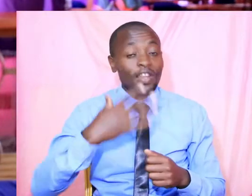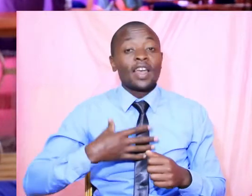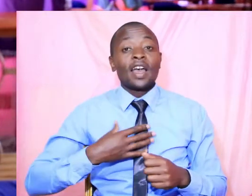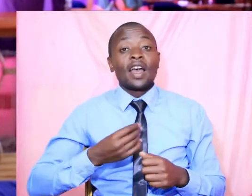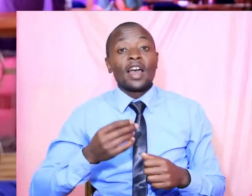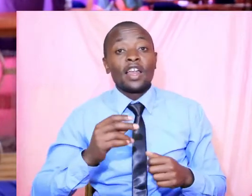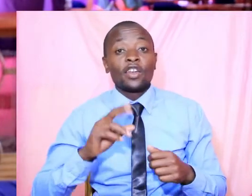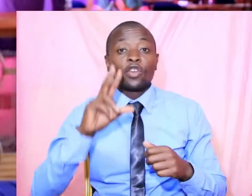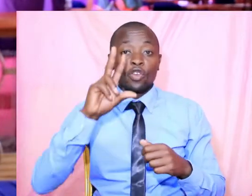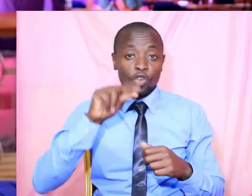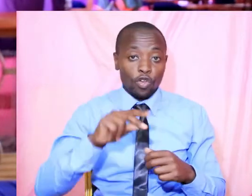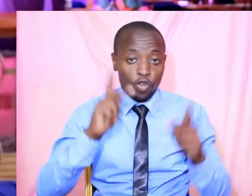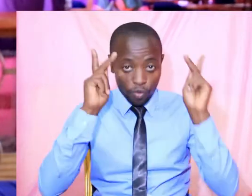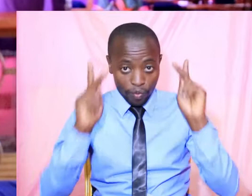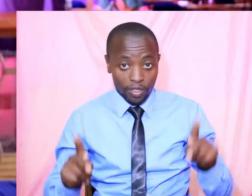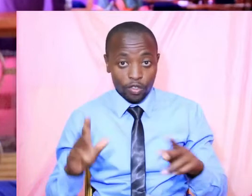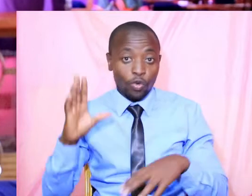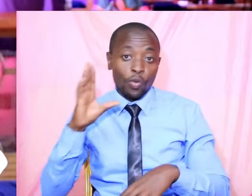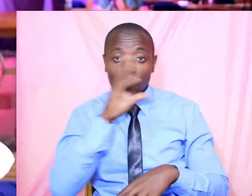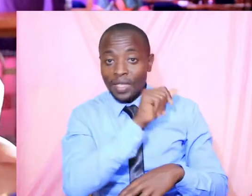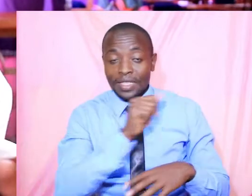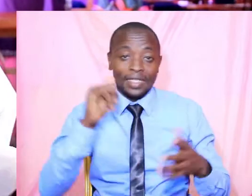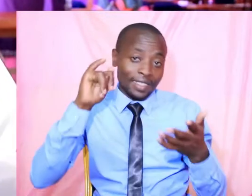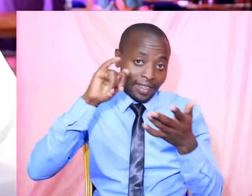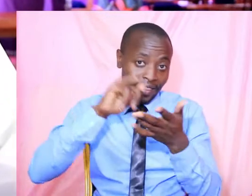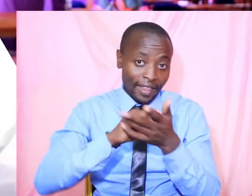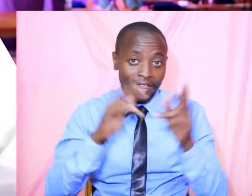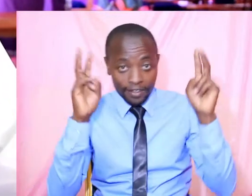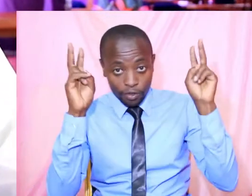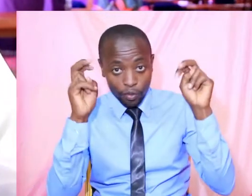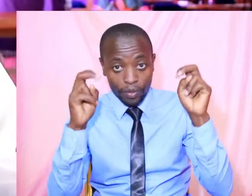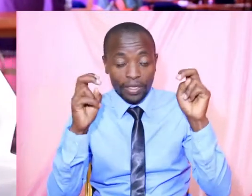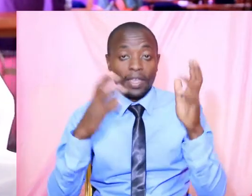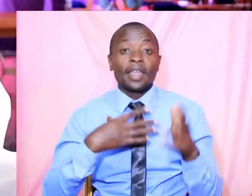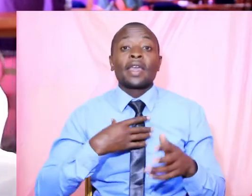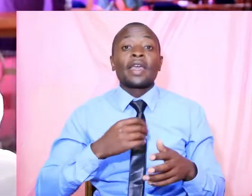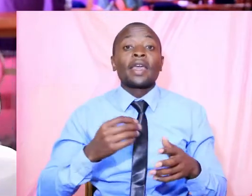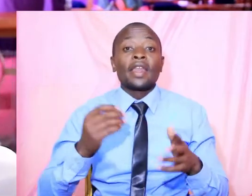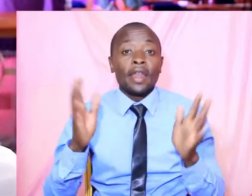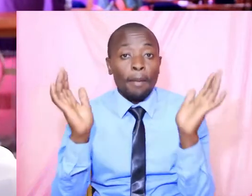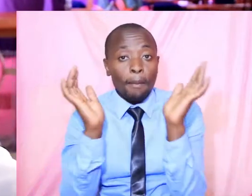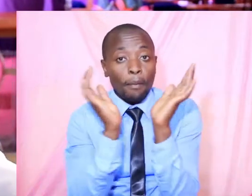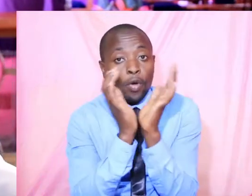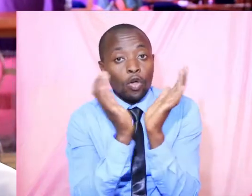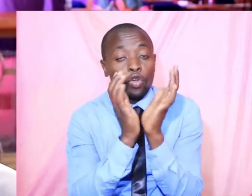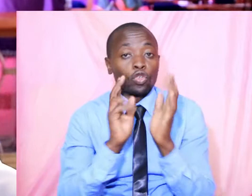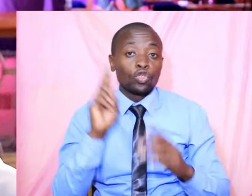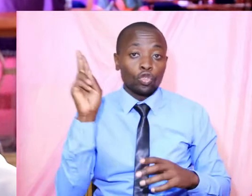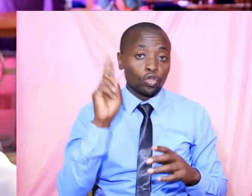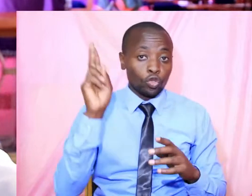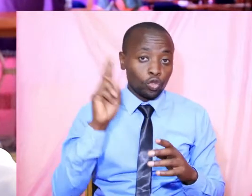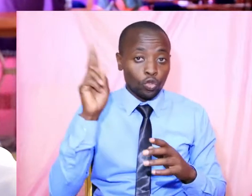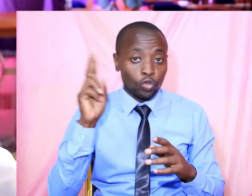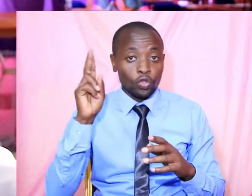one could miss his objective. And Paul used the following